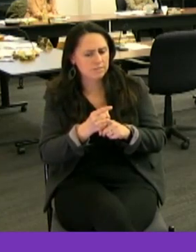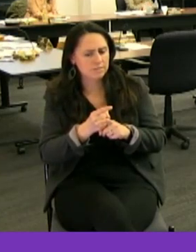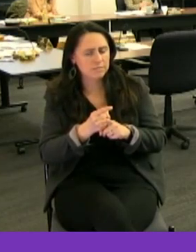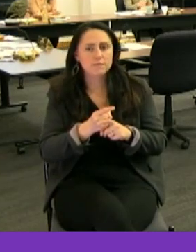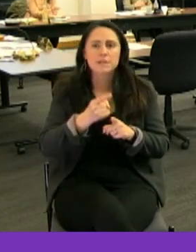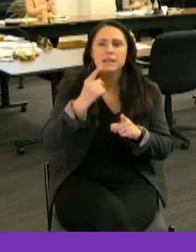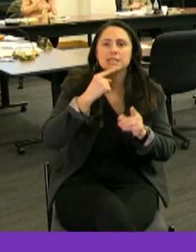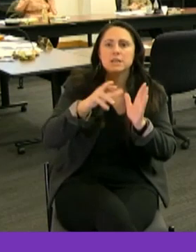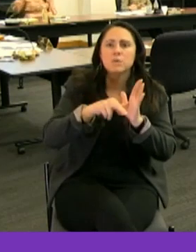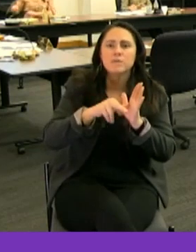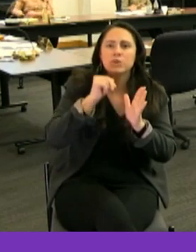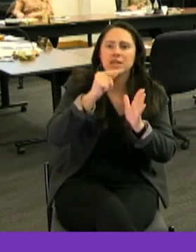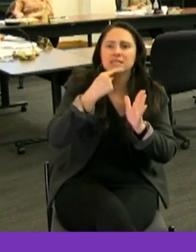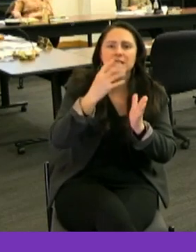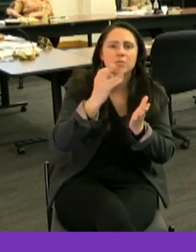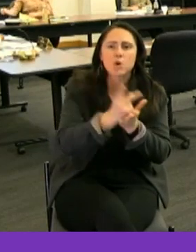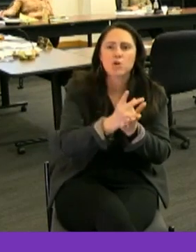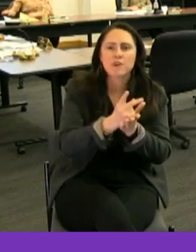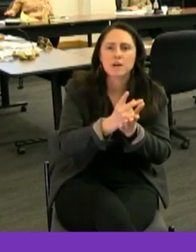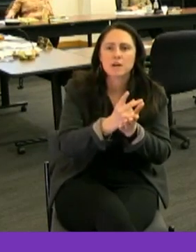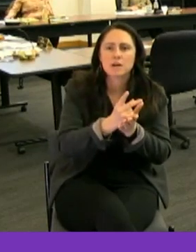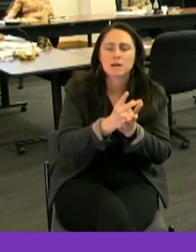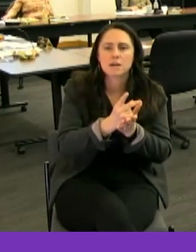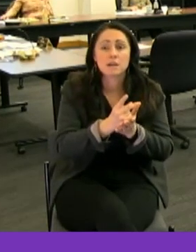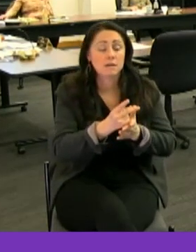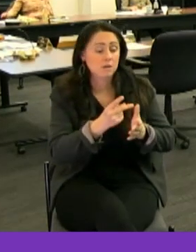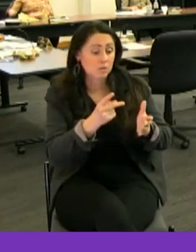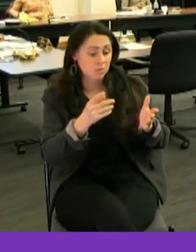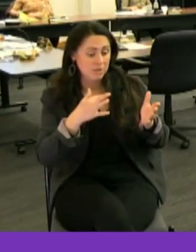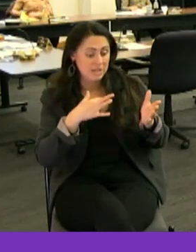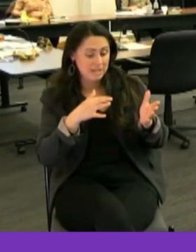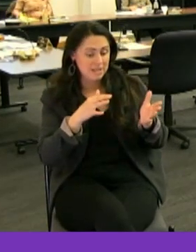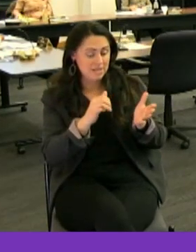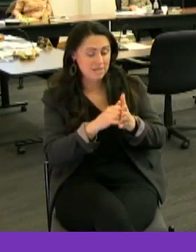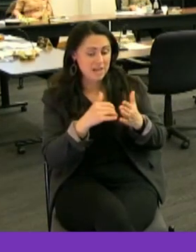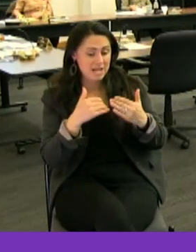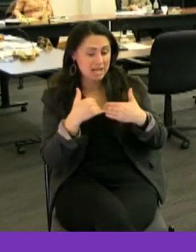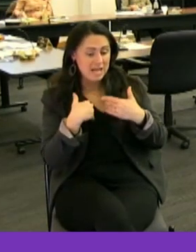It says review, it doesn't say approval. It does have,